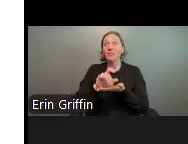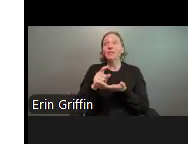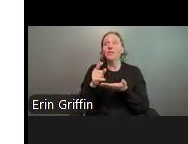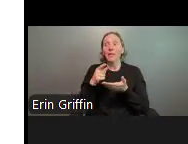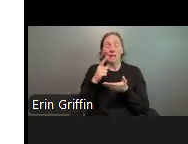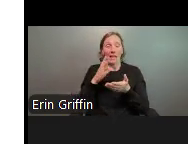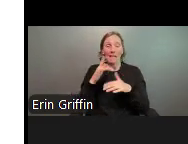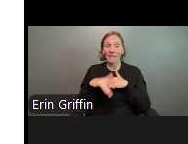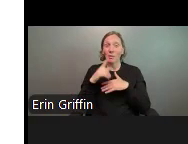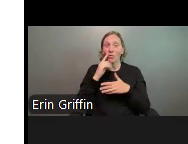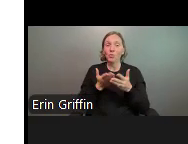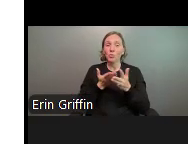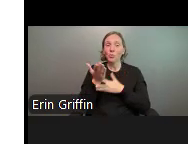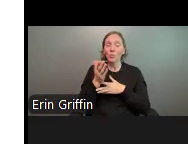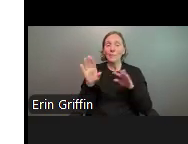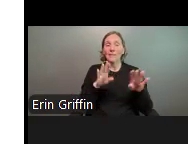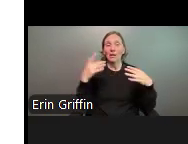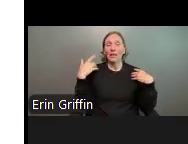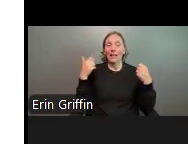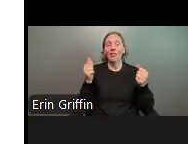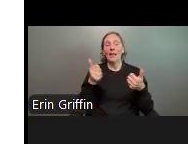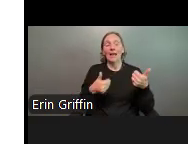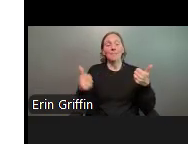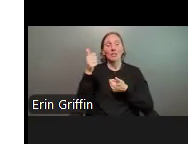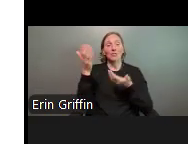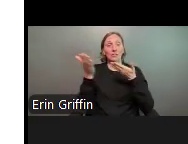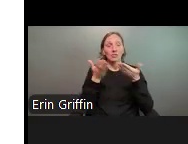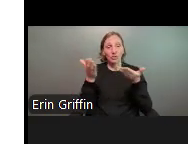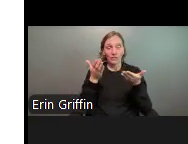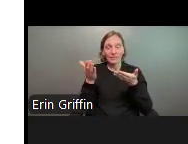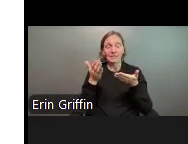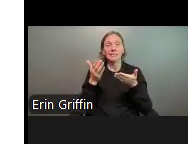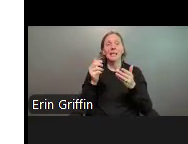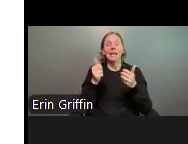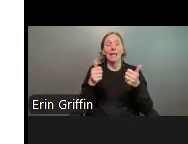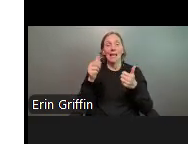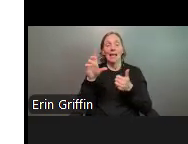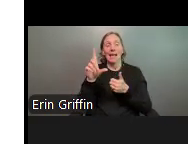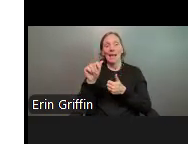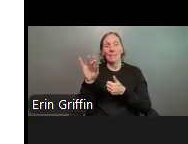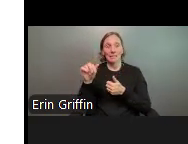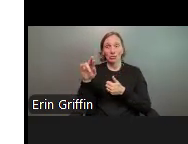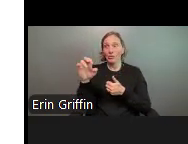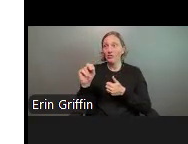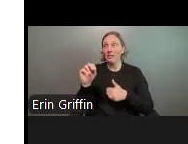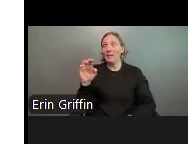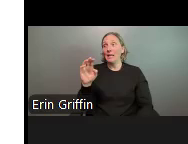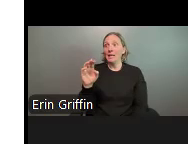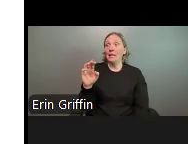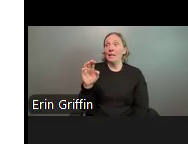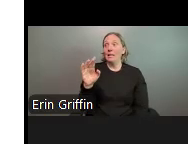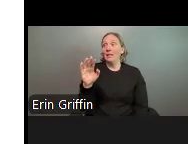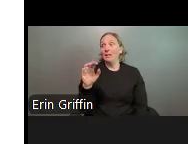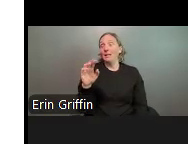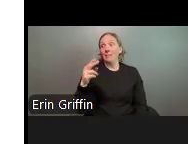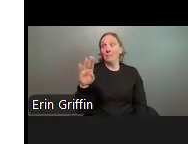Health Administrative Services Organizations, our BHASOs, and this population can access those